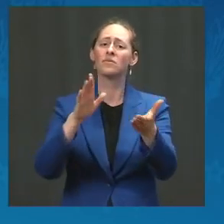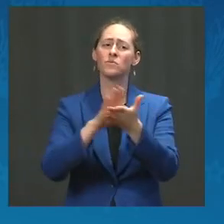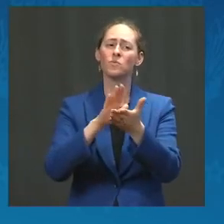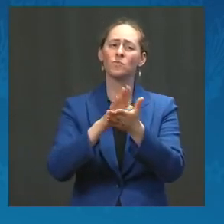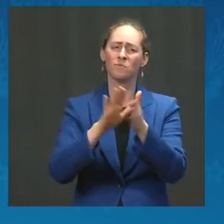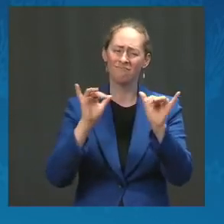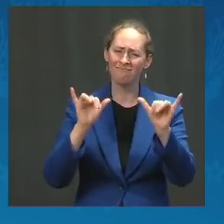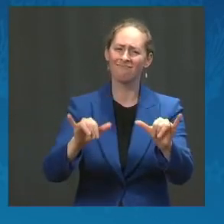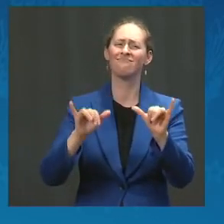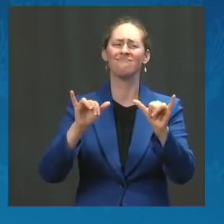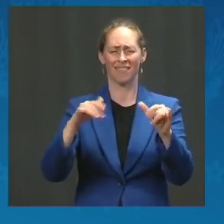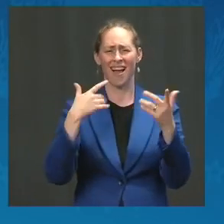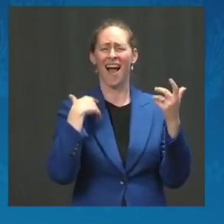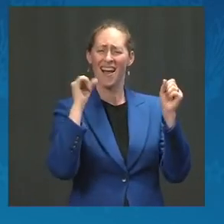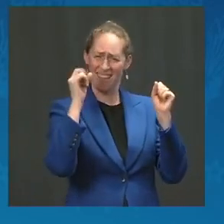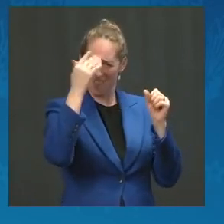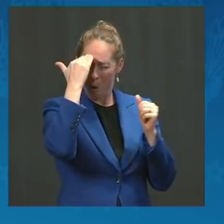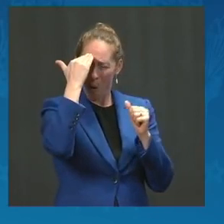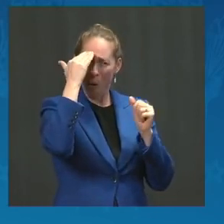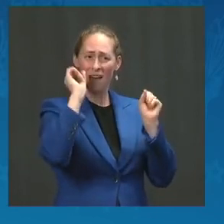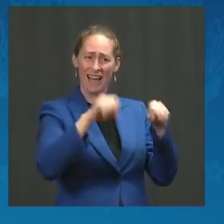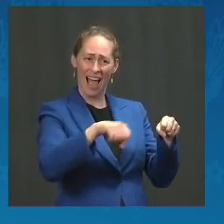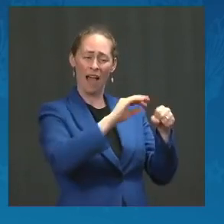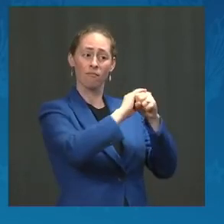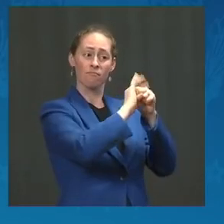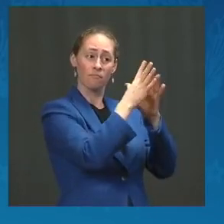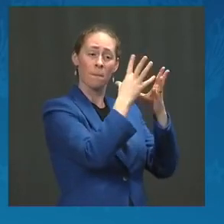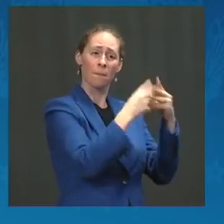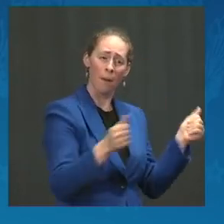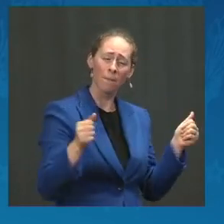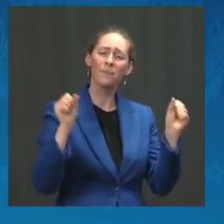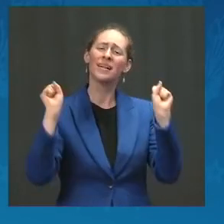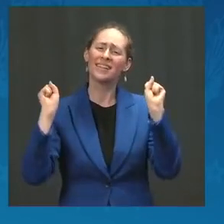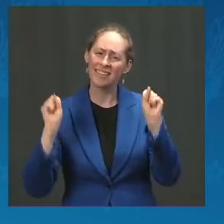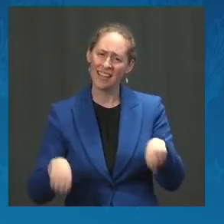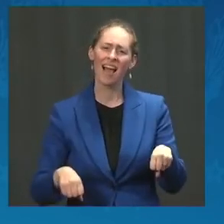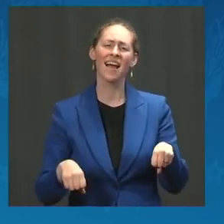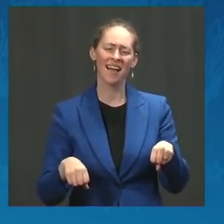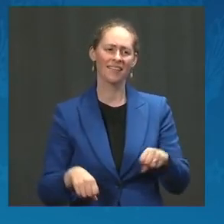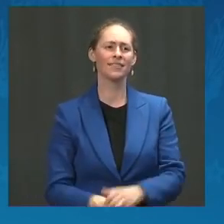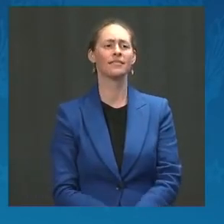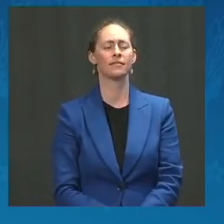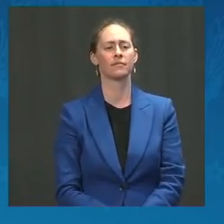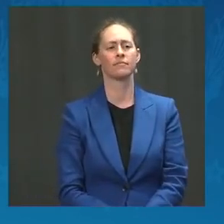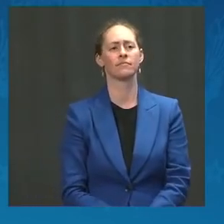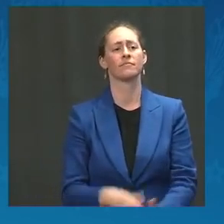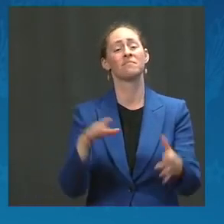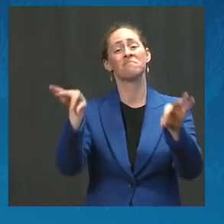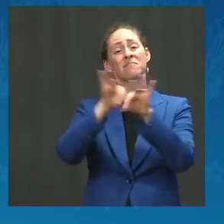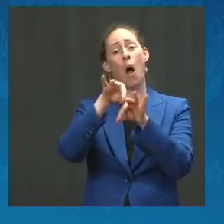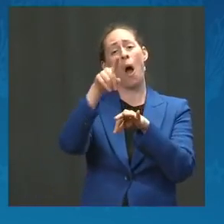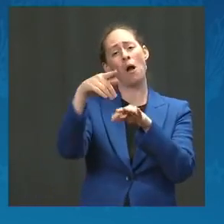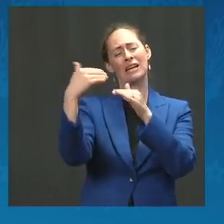this virus. We can do this. We all just have to do our part.